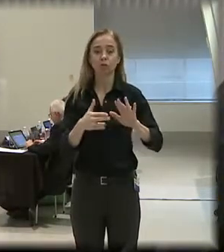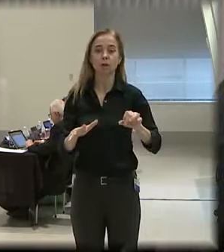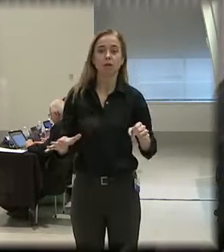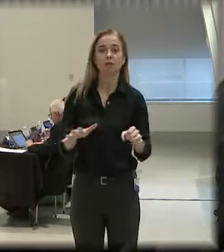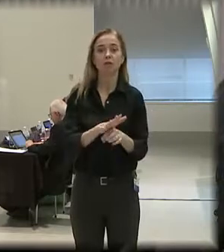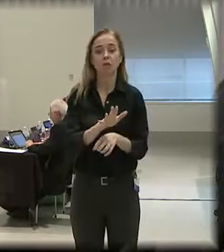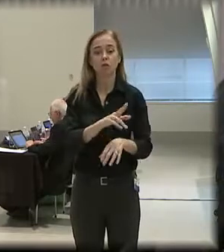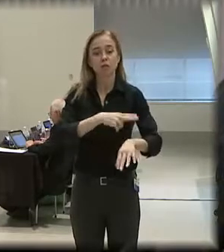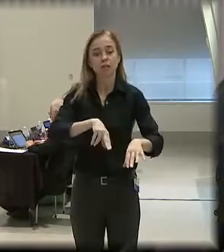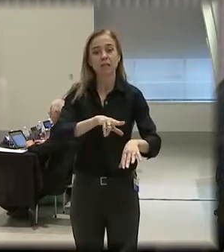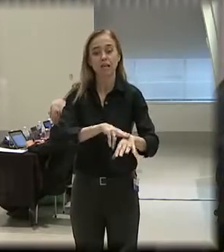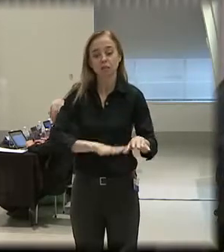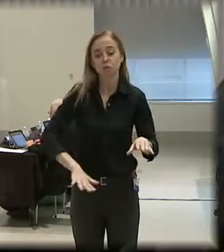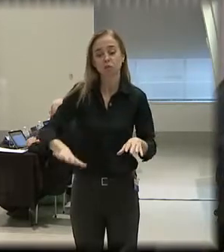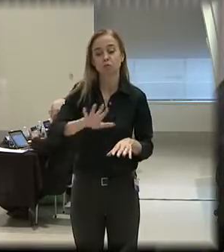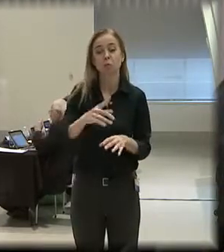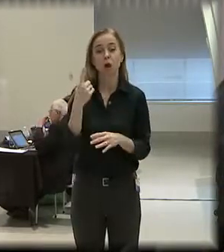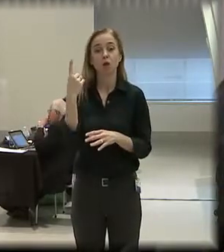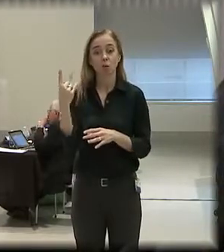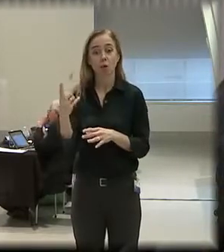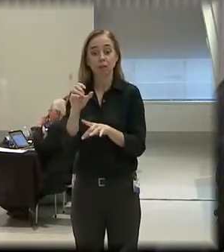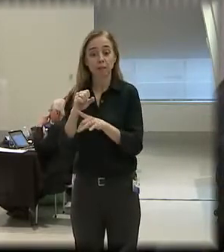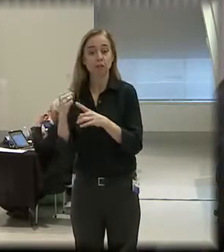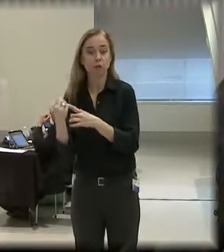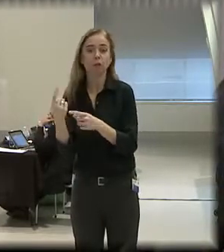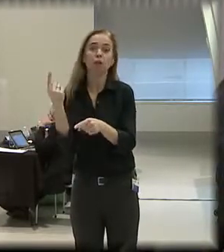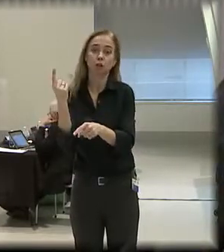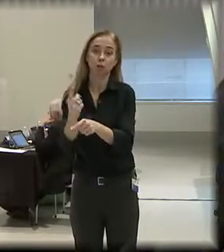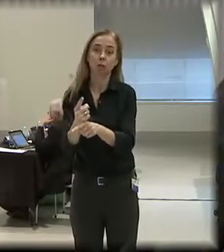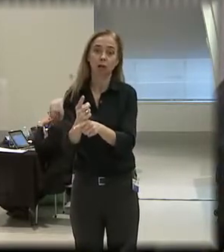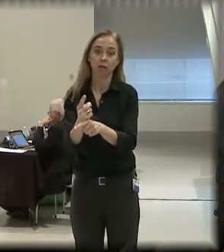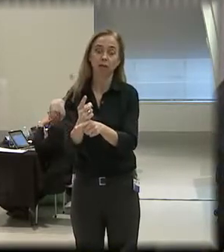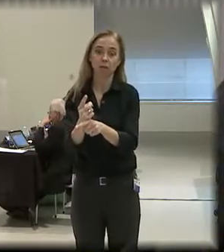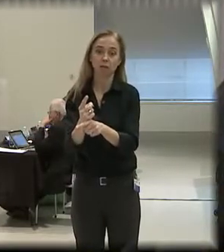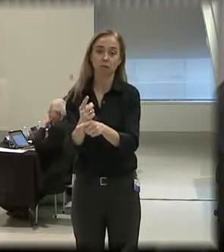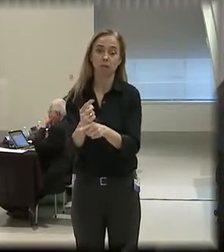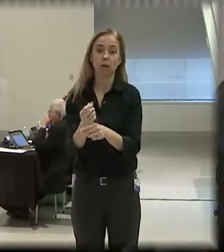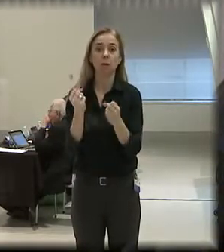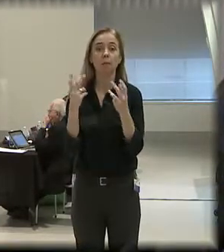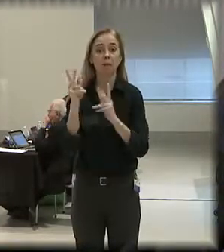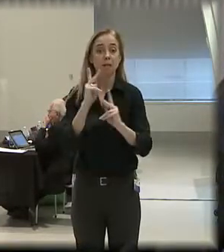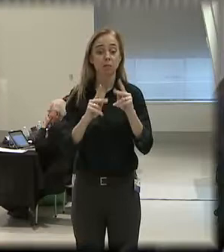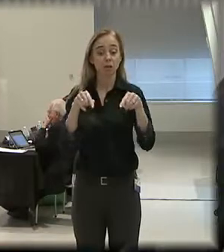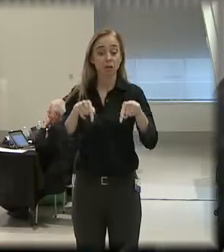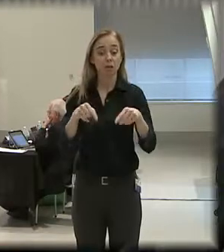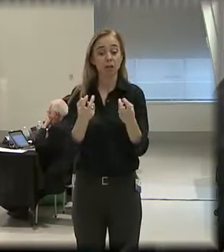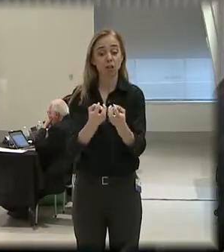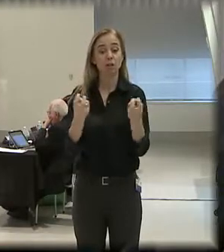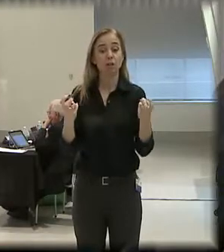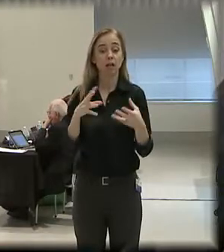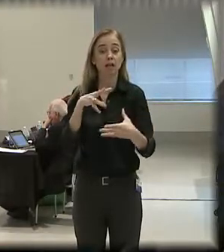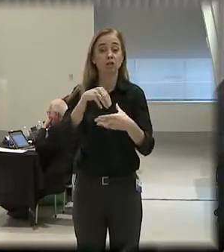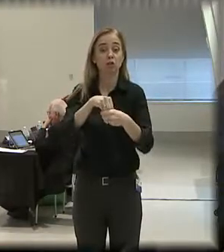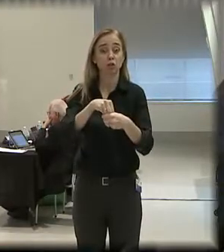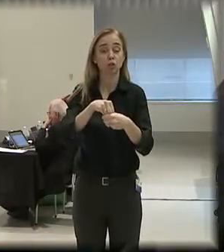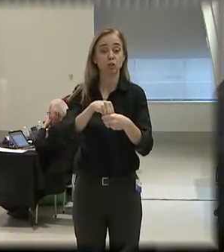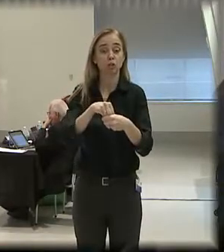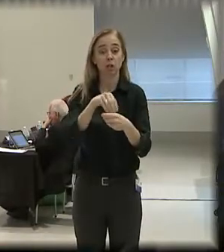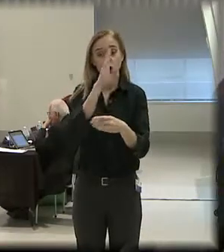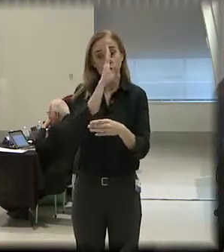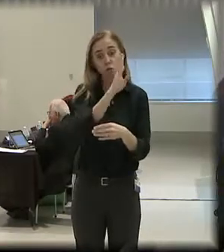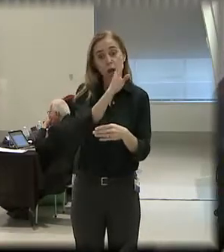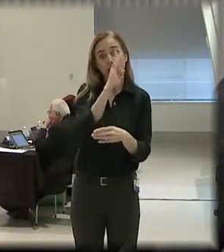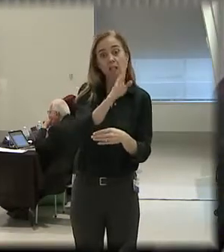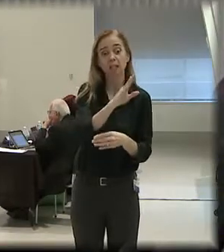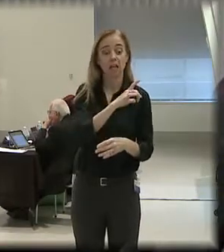nation on one incident. You're right, sir. You have been serving, and many people on this panel have served in this capacity, either directly as a